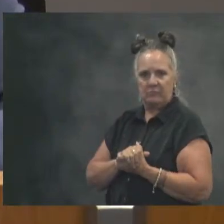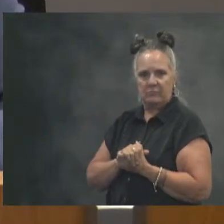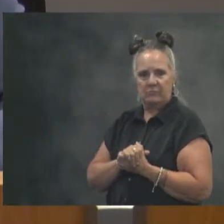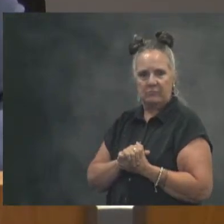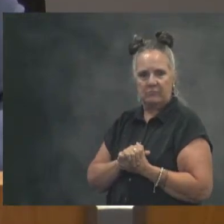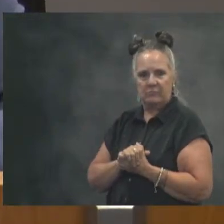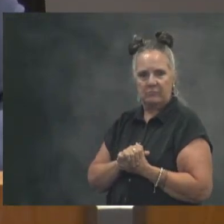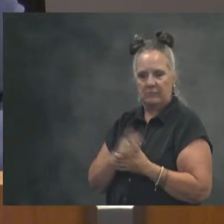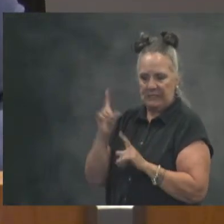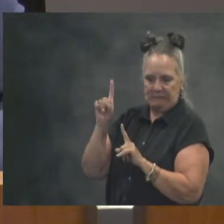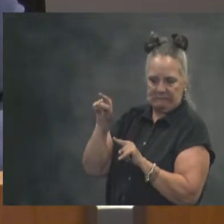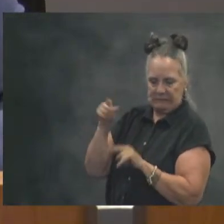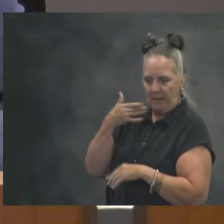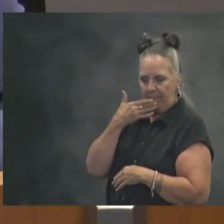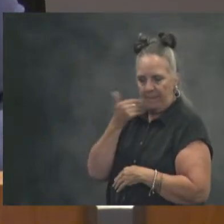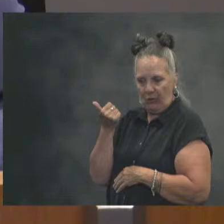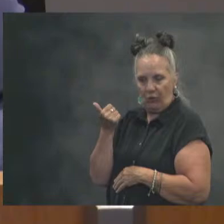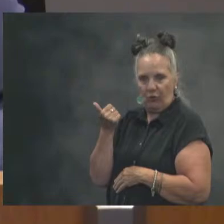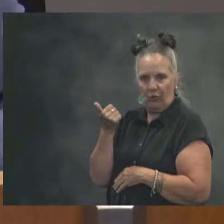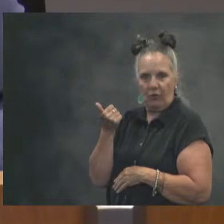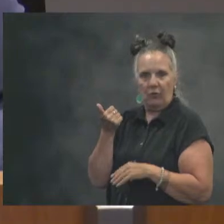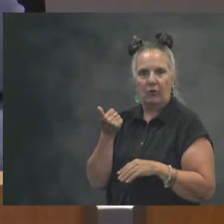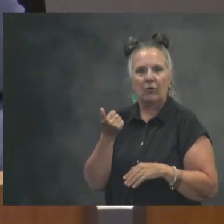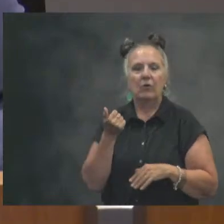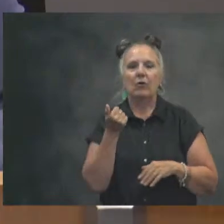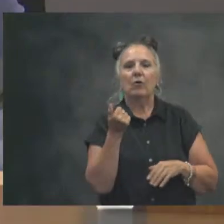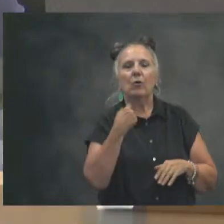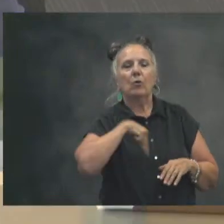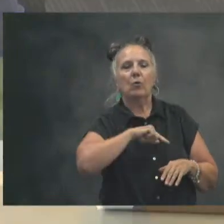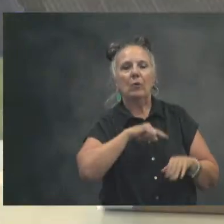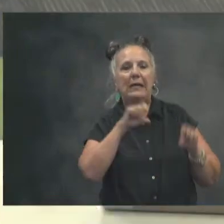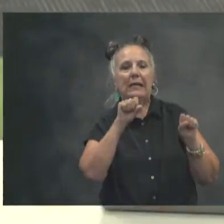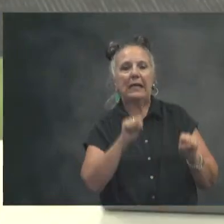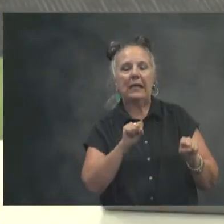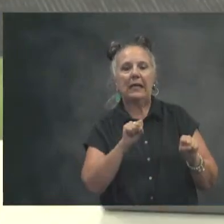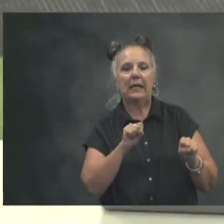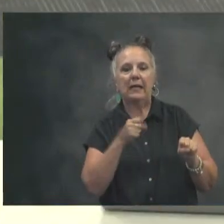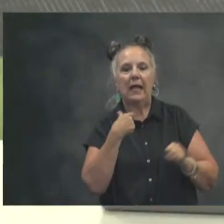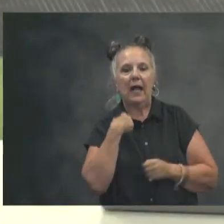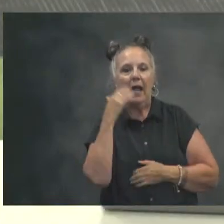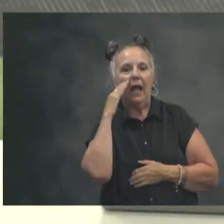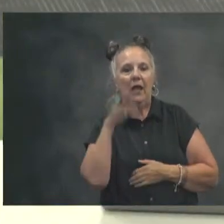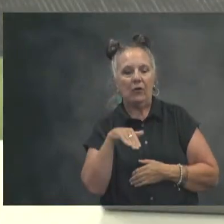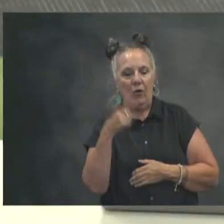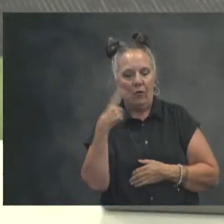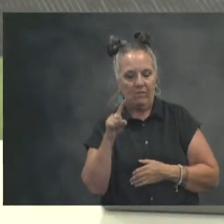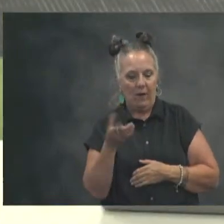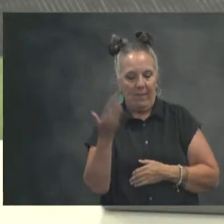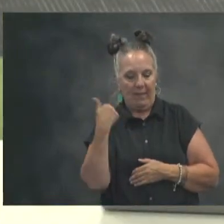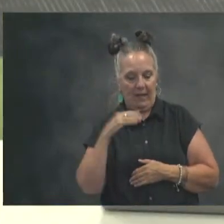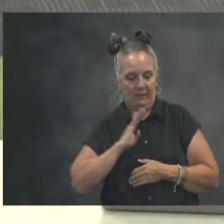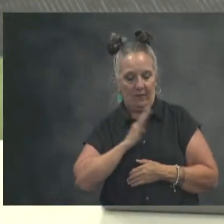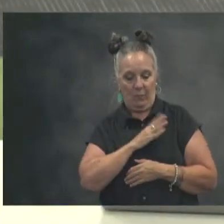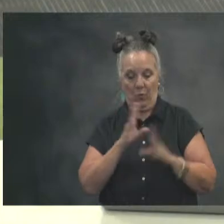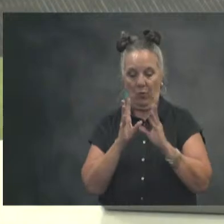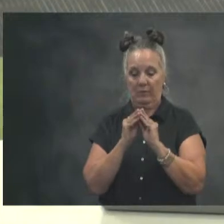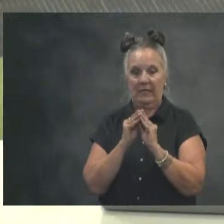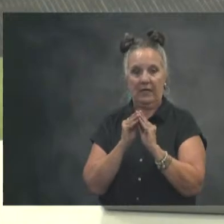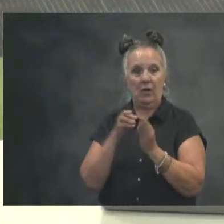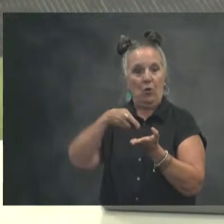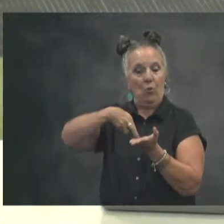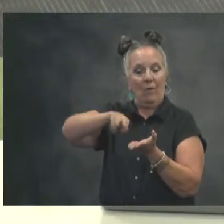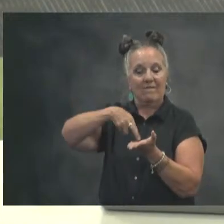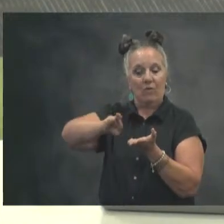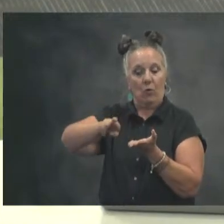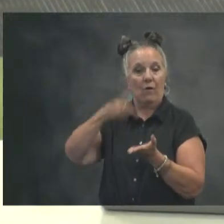the attendance is better with these kids too? Absolutely. We can, I know just from last board meeting, the referral data